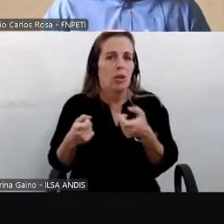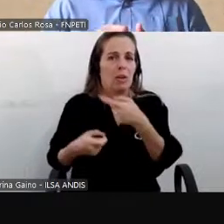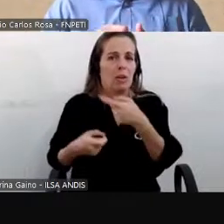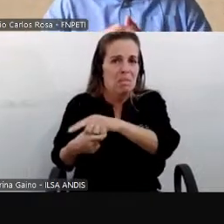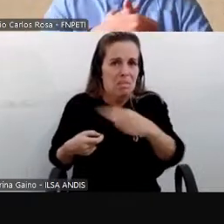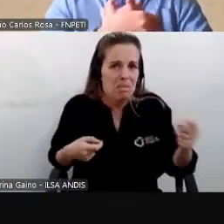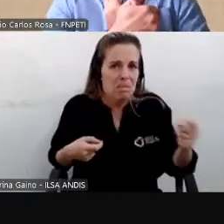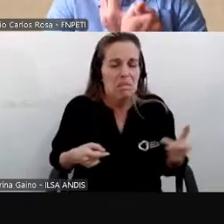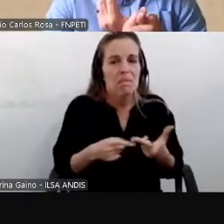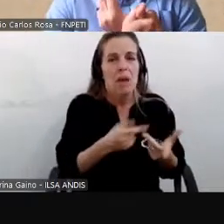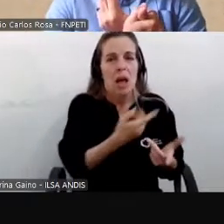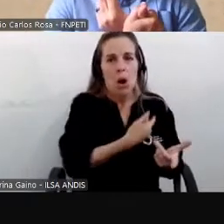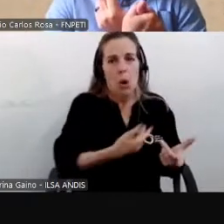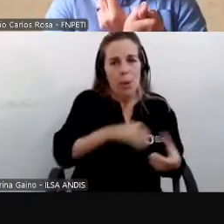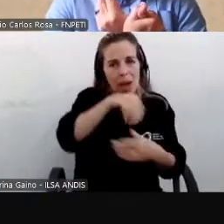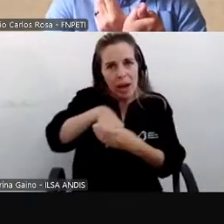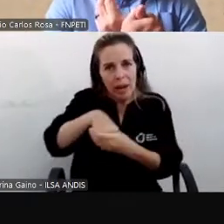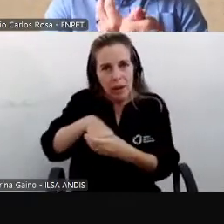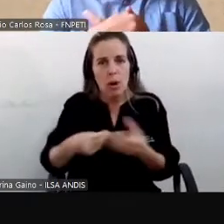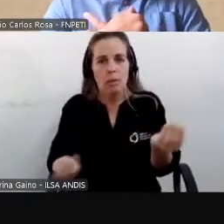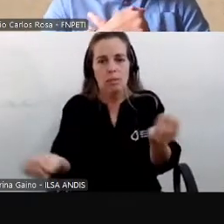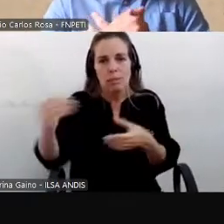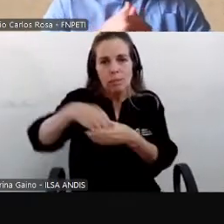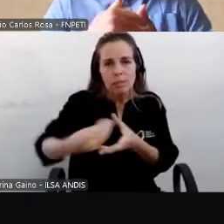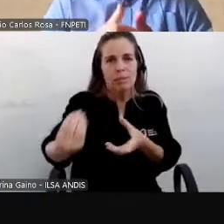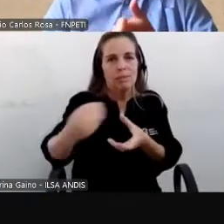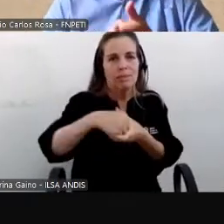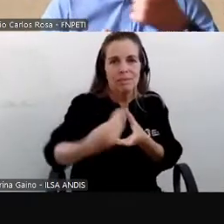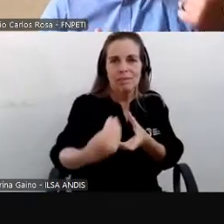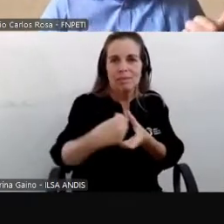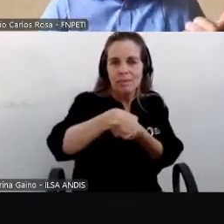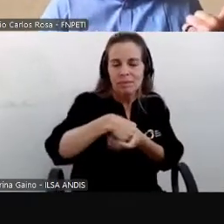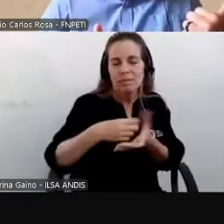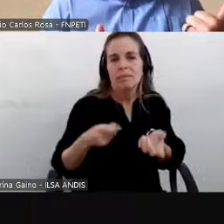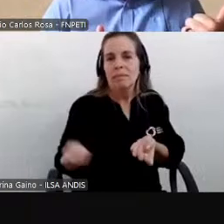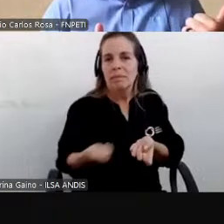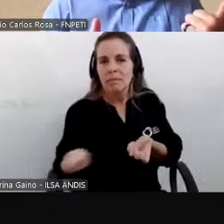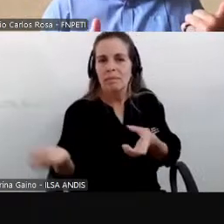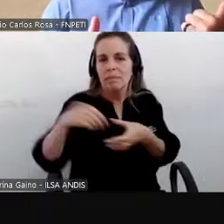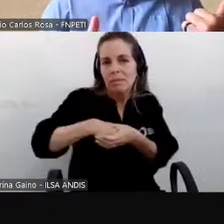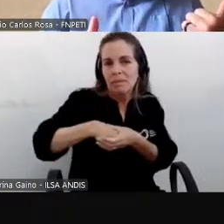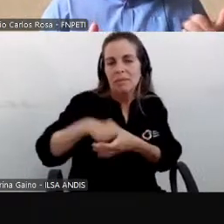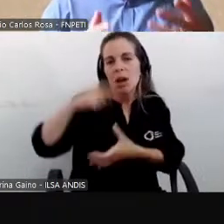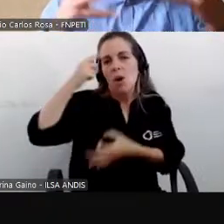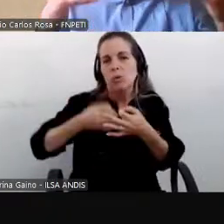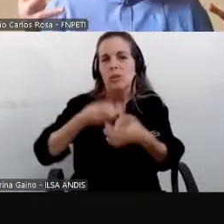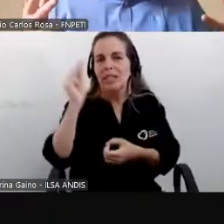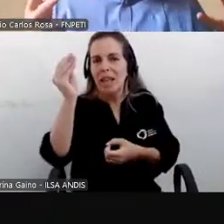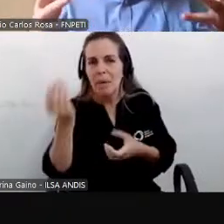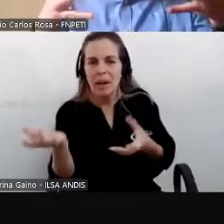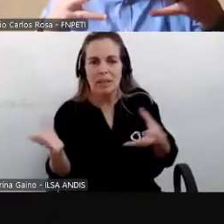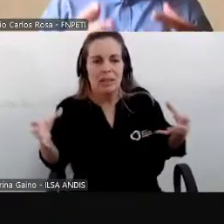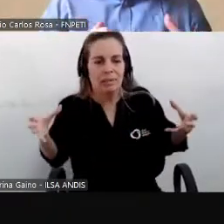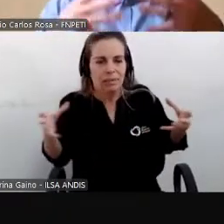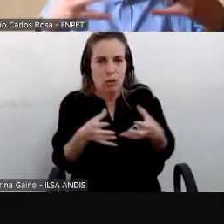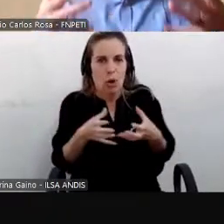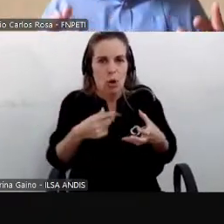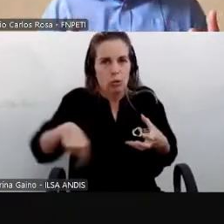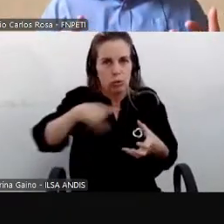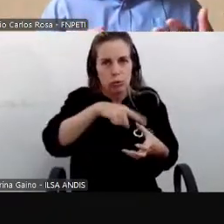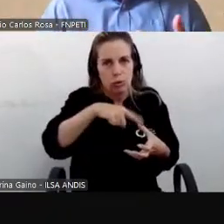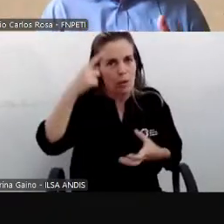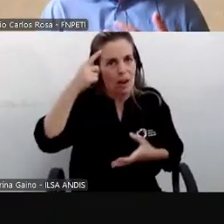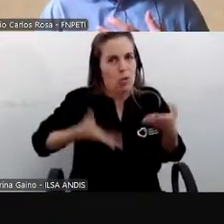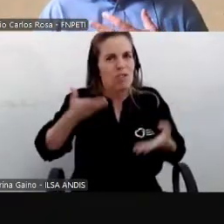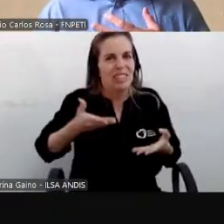clusters government organizations, civil society organizations, workers associations, employees associations, the Brazilian